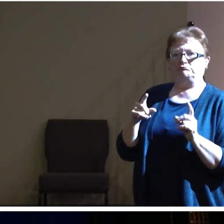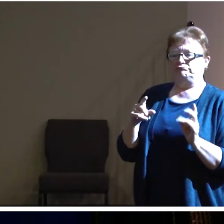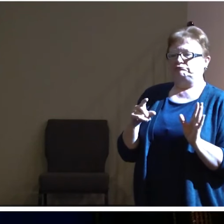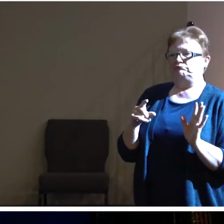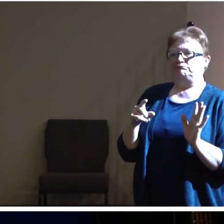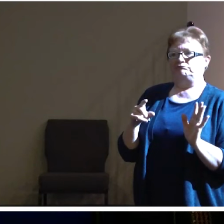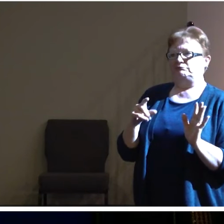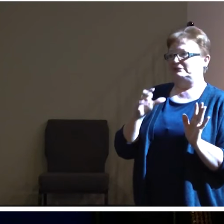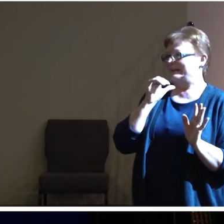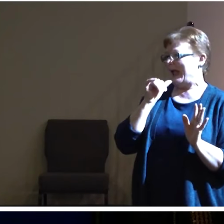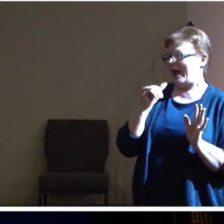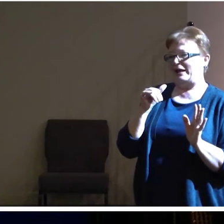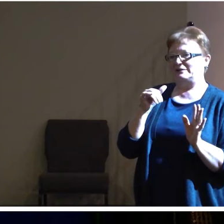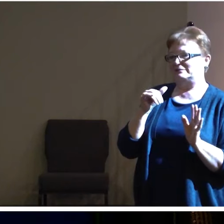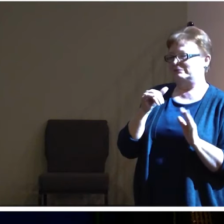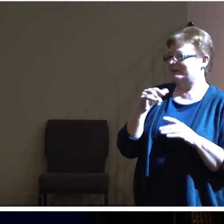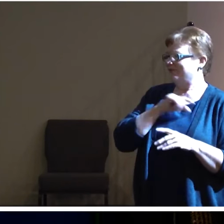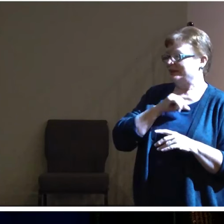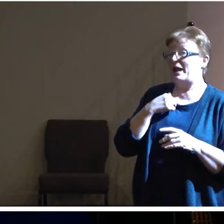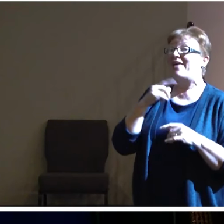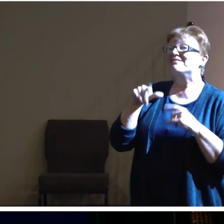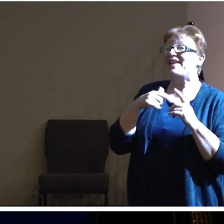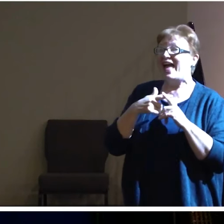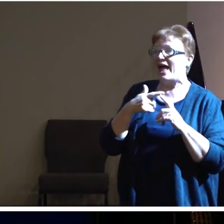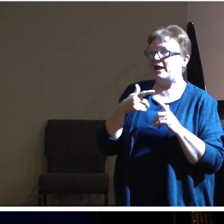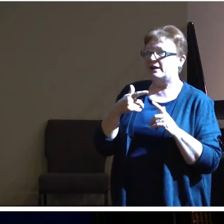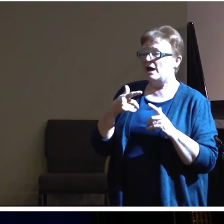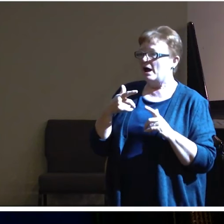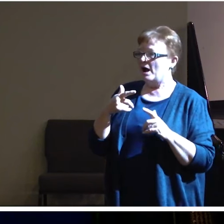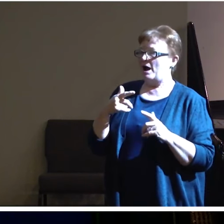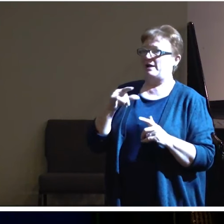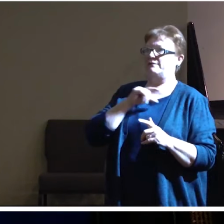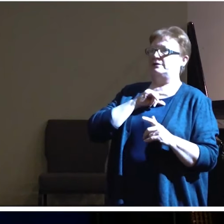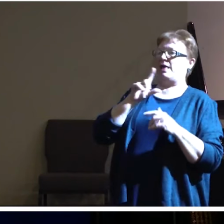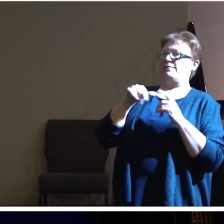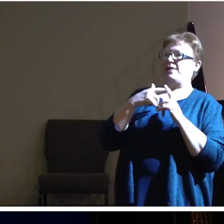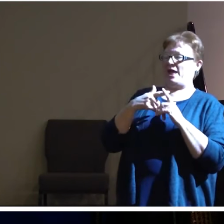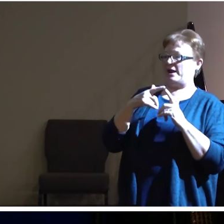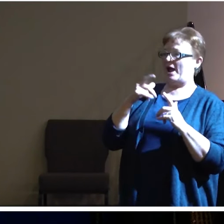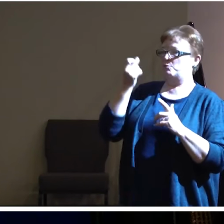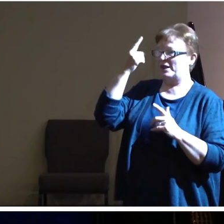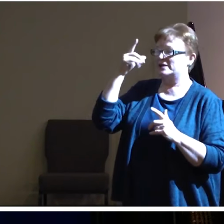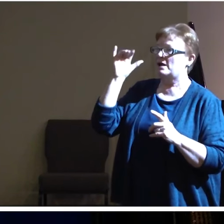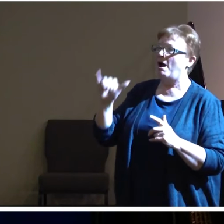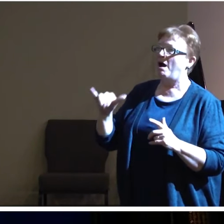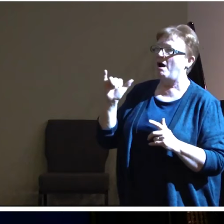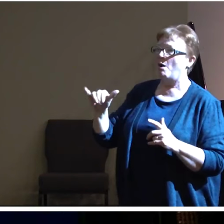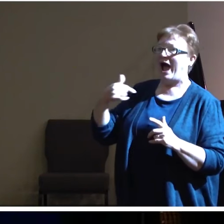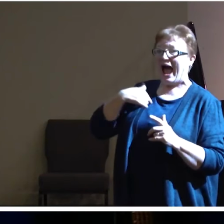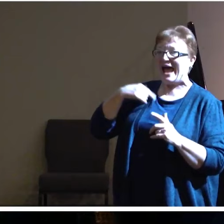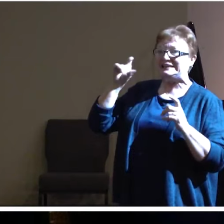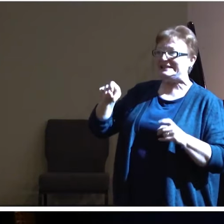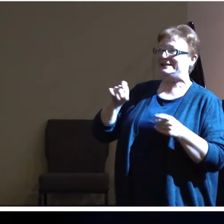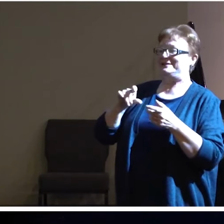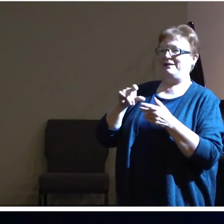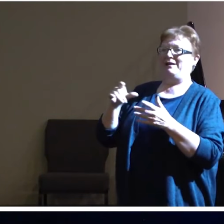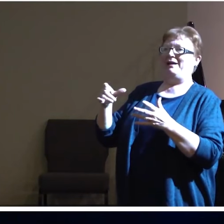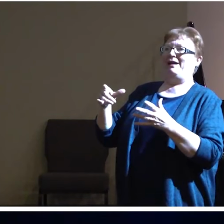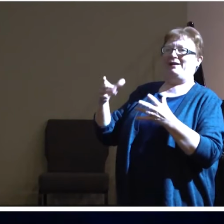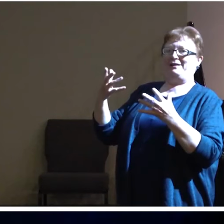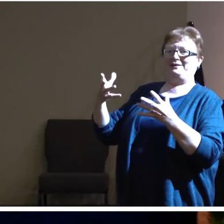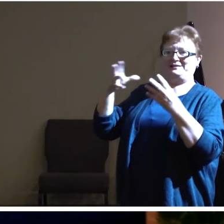was arrested by the gospel, and I was convicted of my sin, and I knew I was lost, as I processed that in hindsight, the biggest